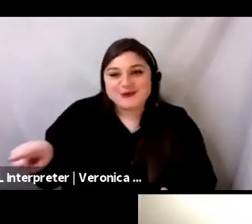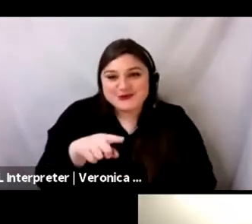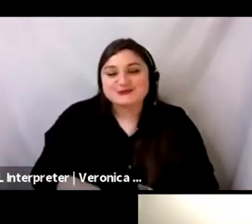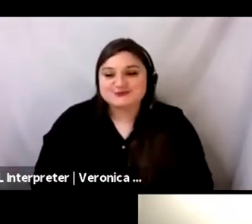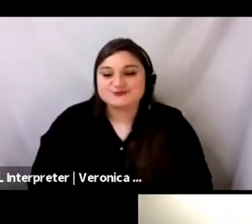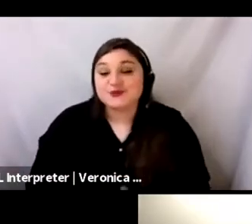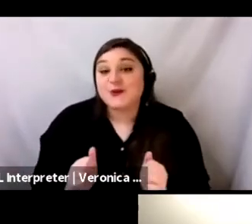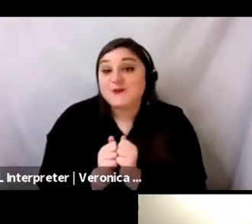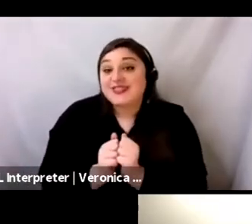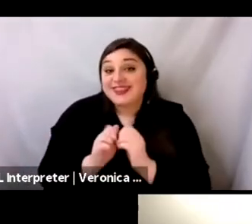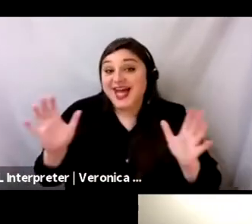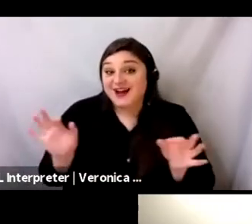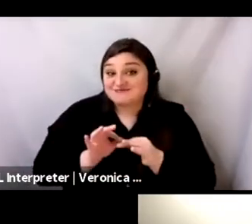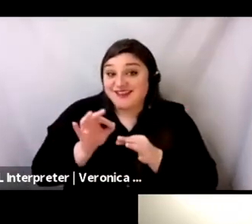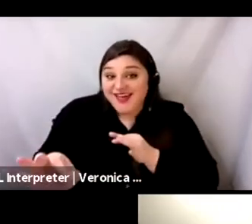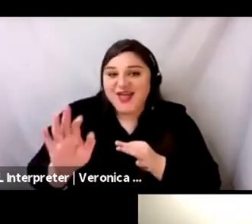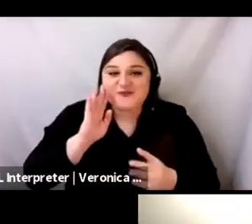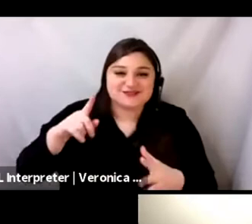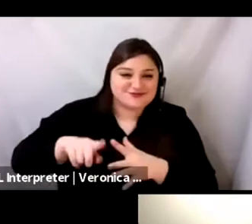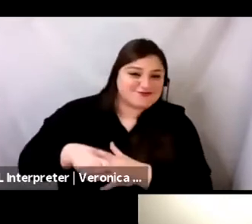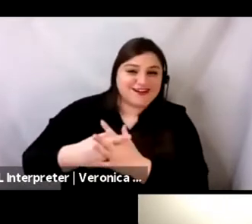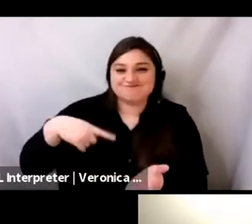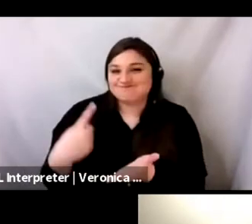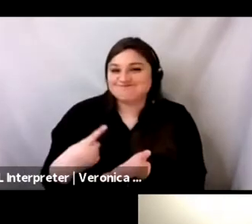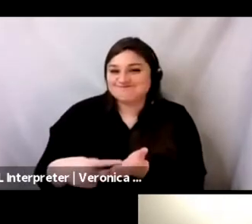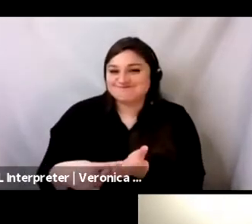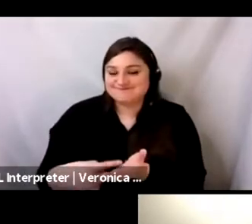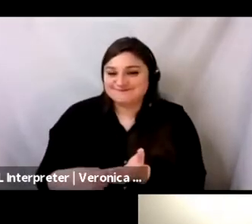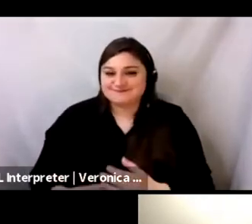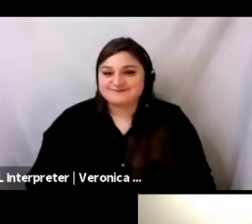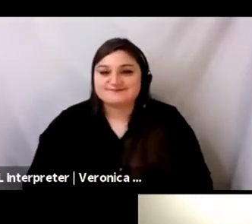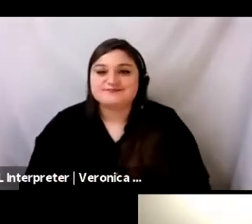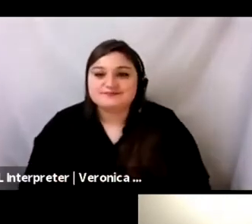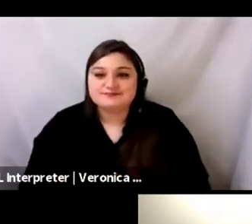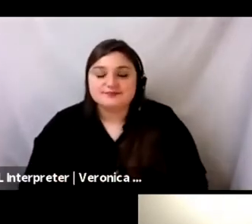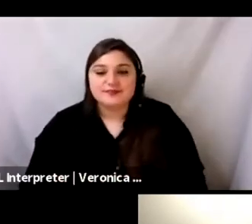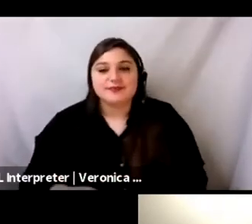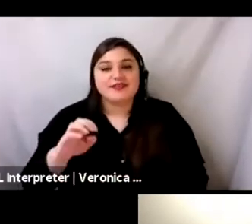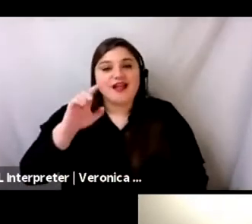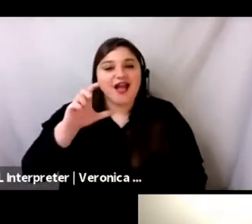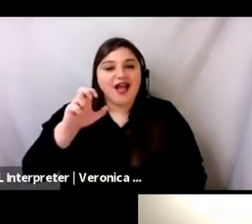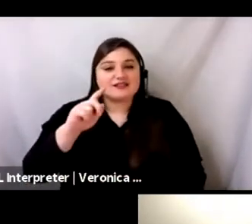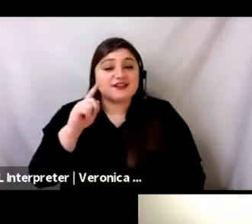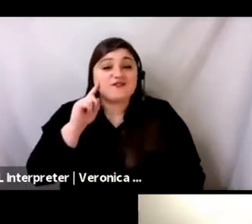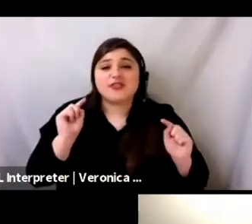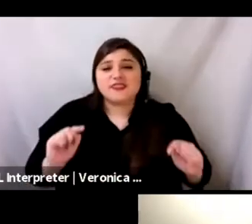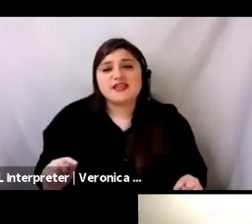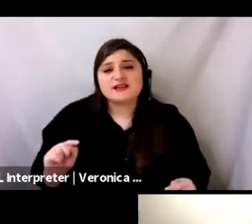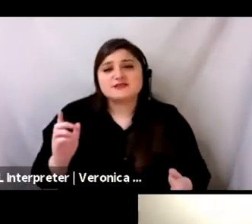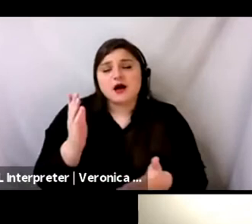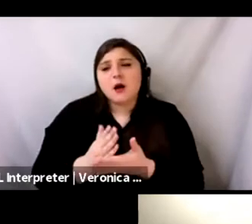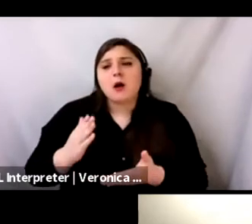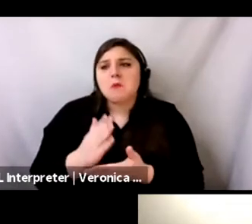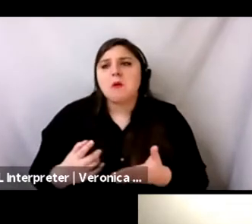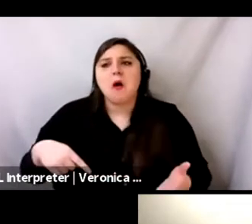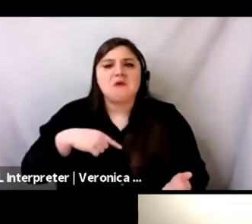ado, let's dive in. Yeah. So I guess like this first part, we just thought we'd just